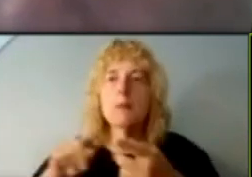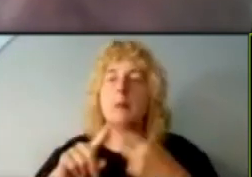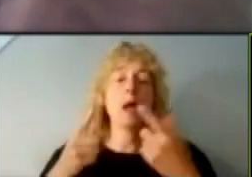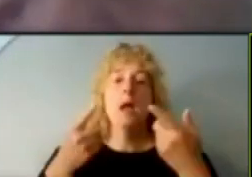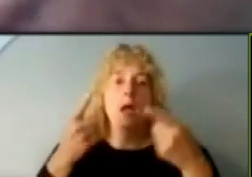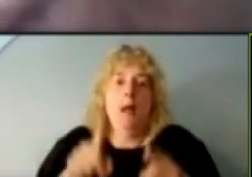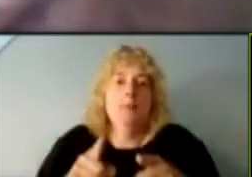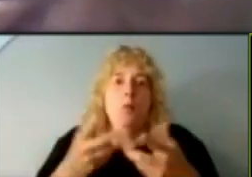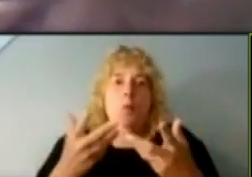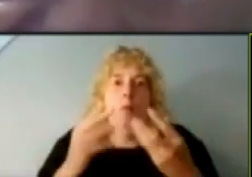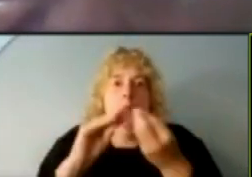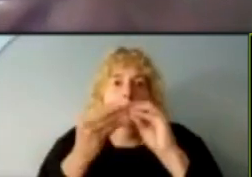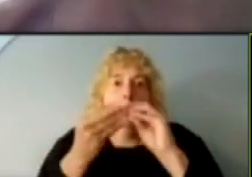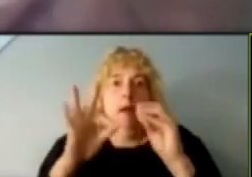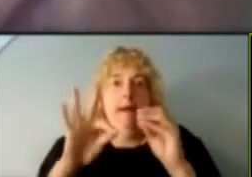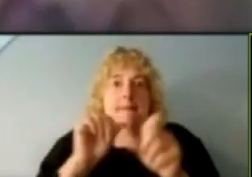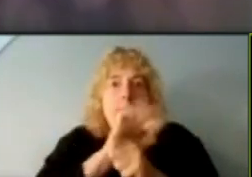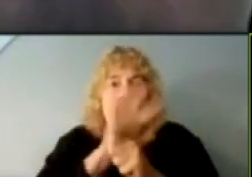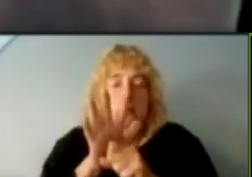grew enormously.